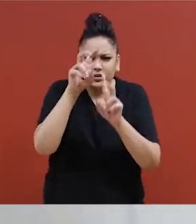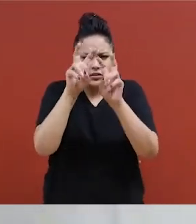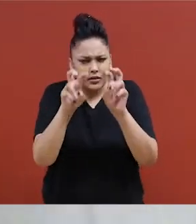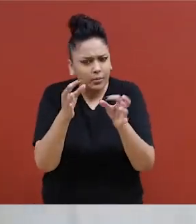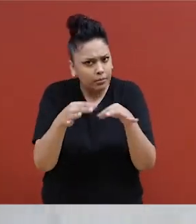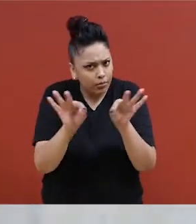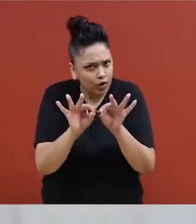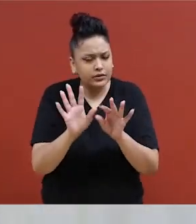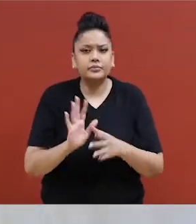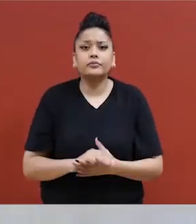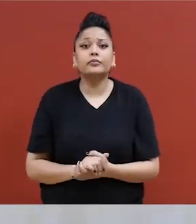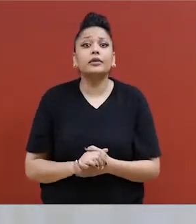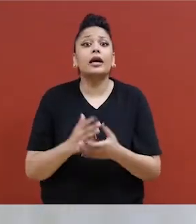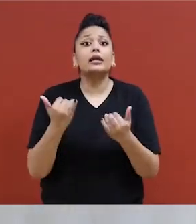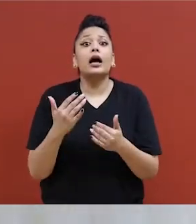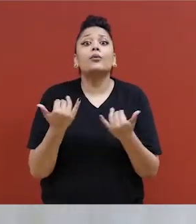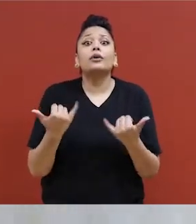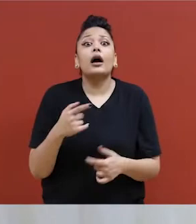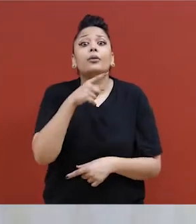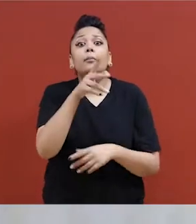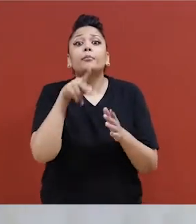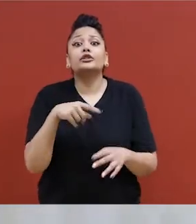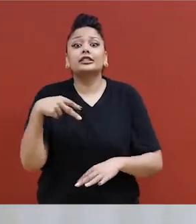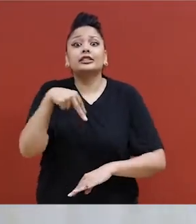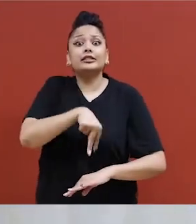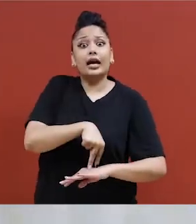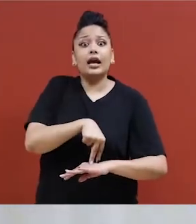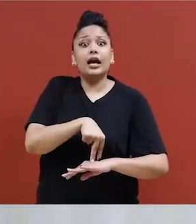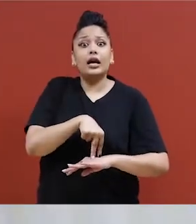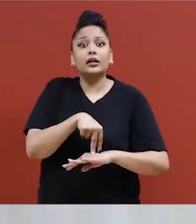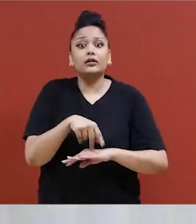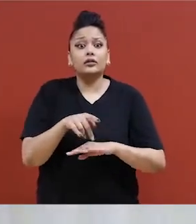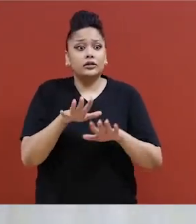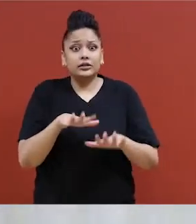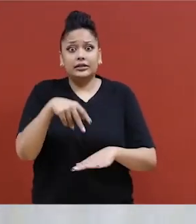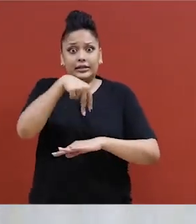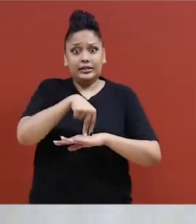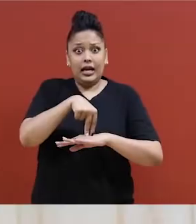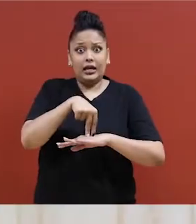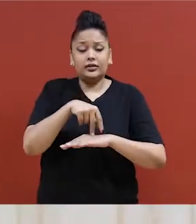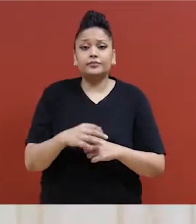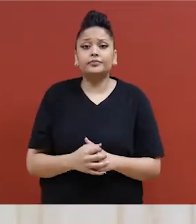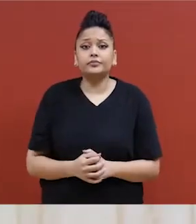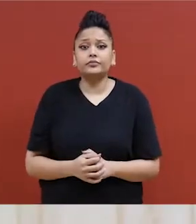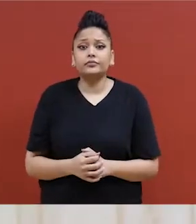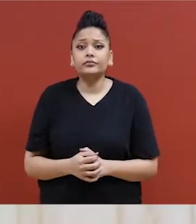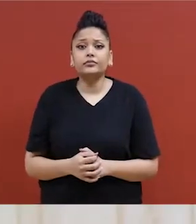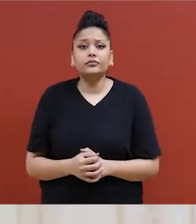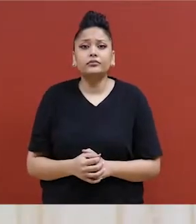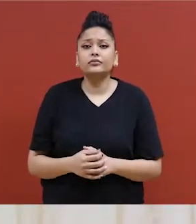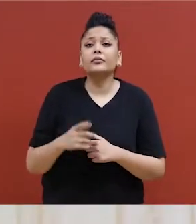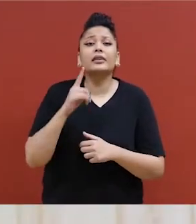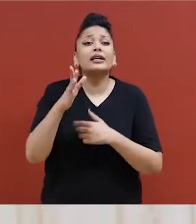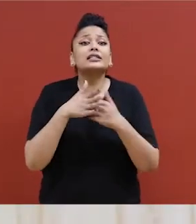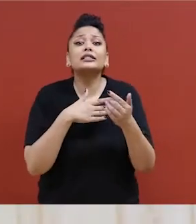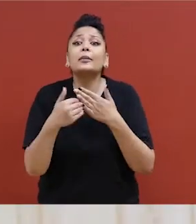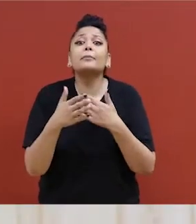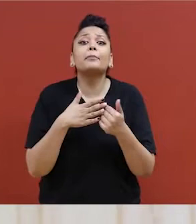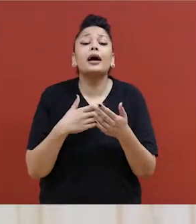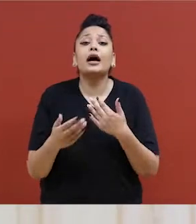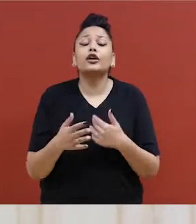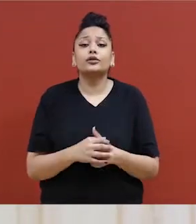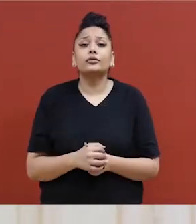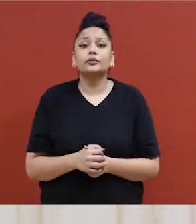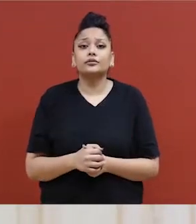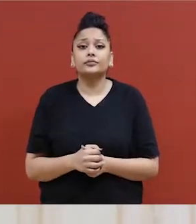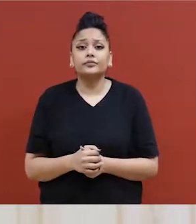who isn't leaning down into us, but rather is standing with their legs slightly apart. Regardless of what type